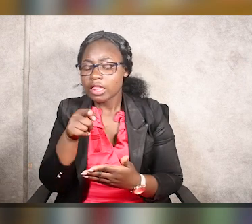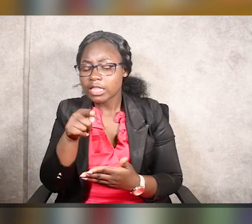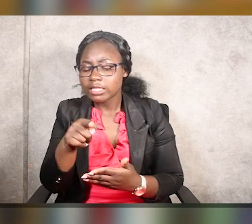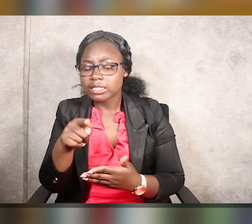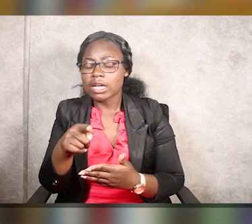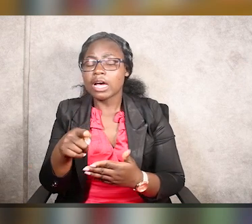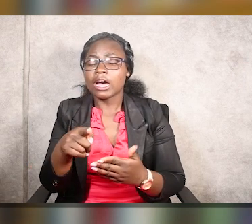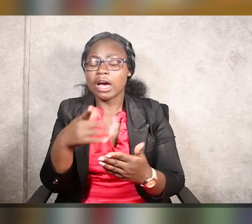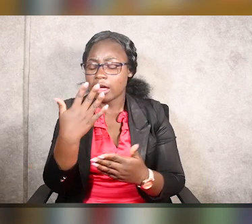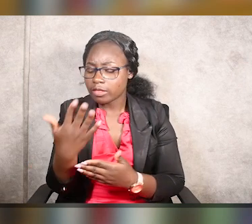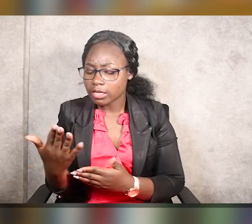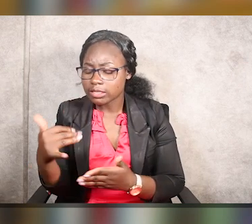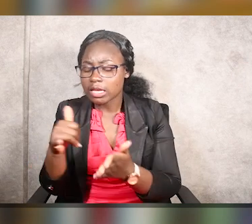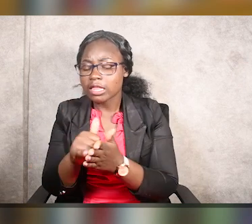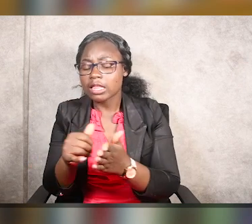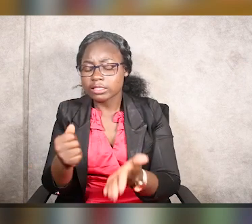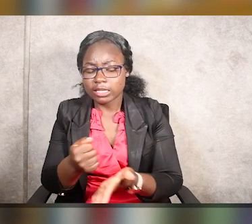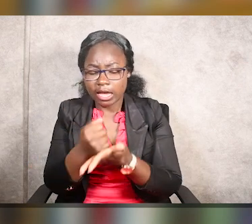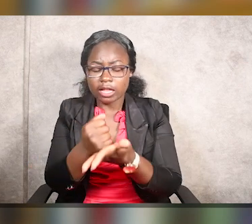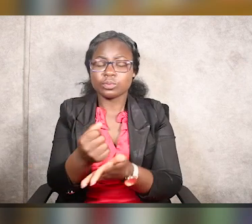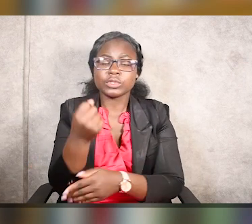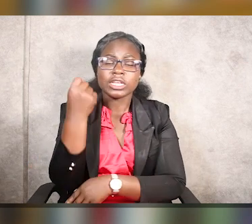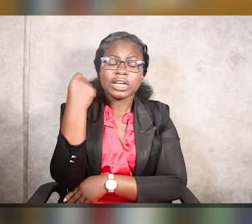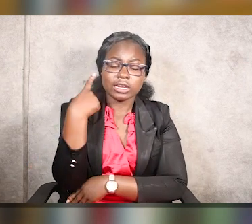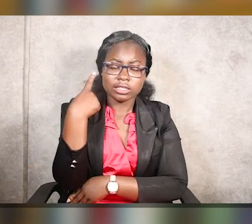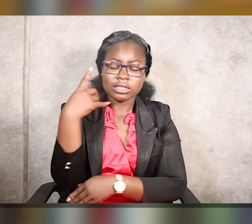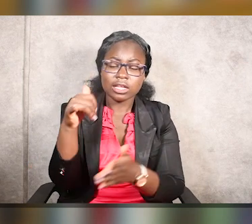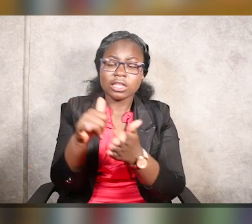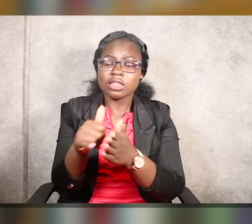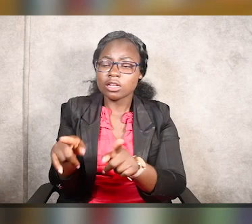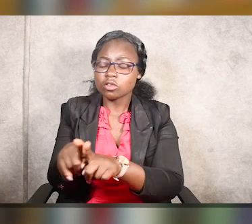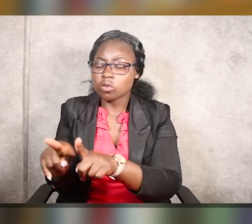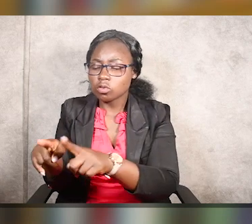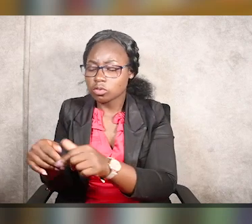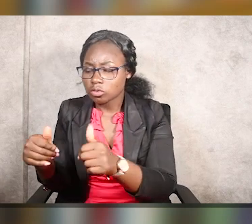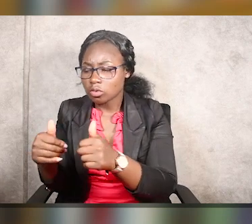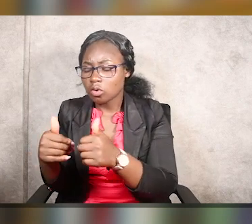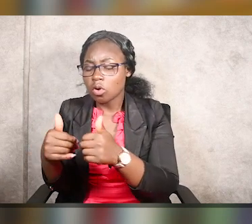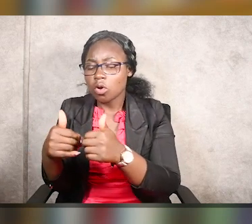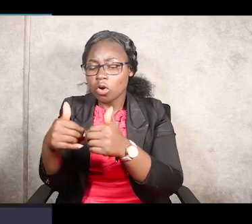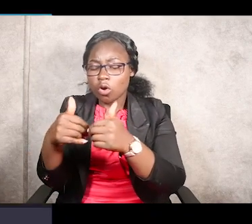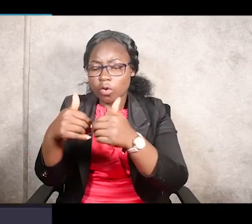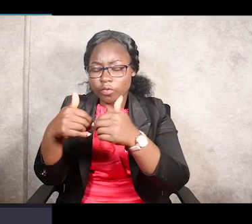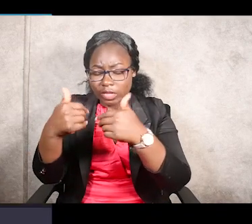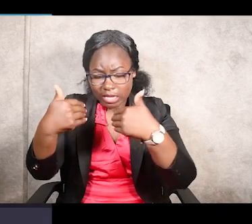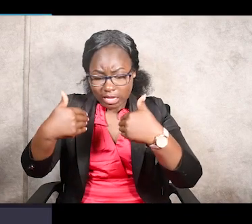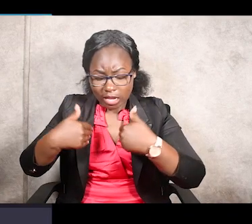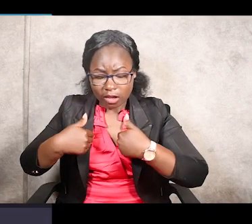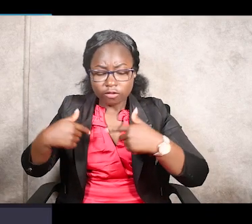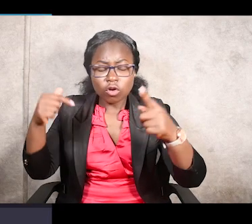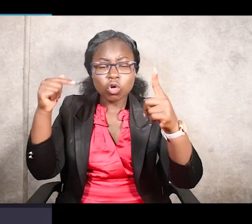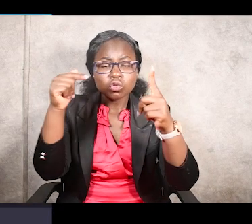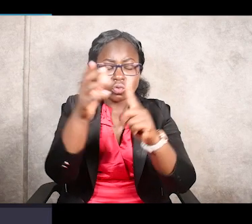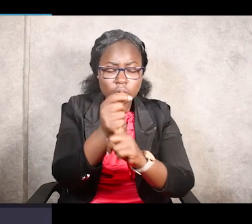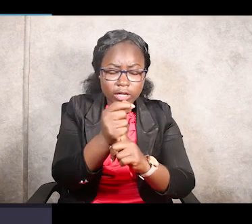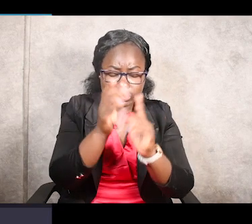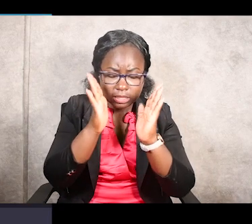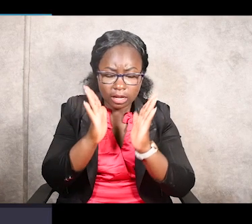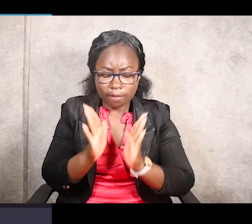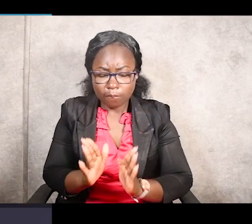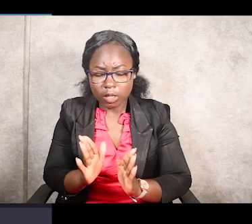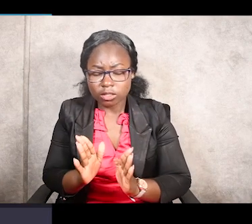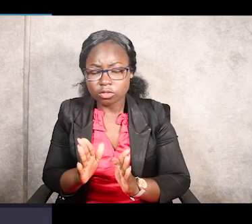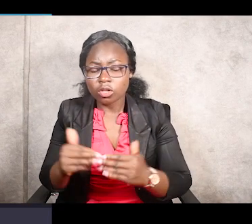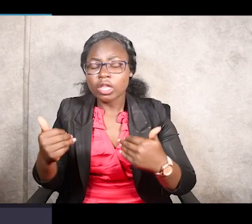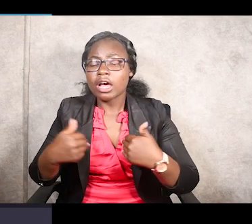instruments that help us understand that we owe someone. They are obligations towards somebody else. And you say, oh, I